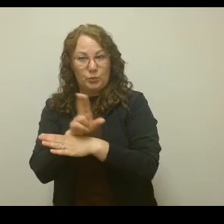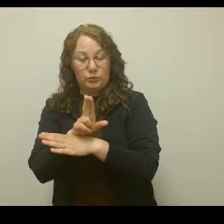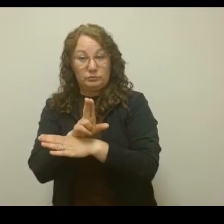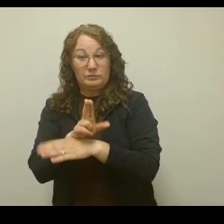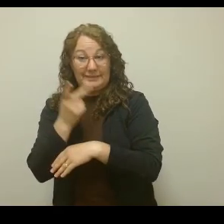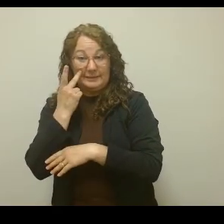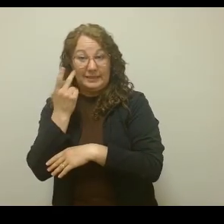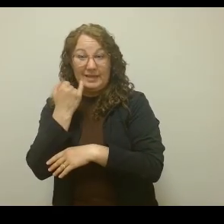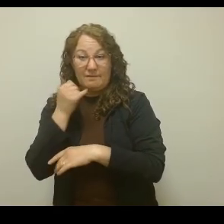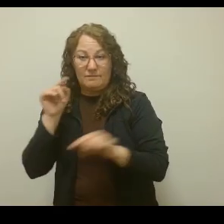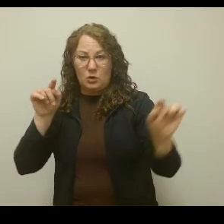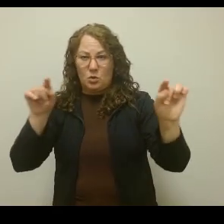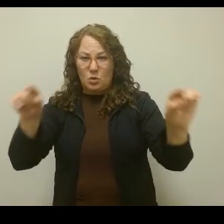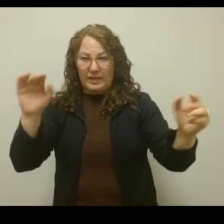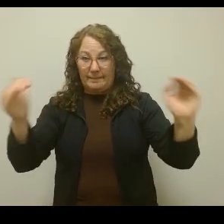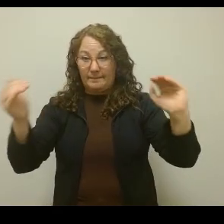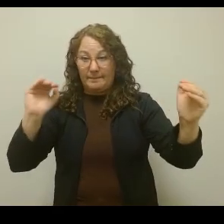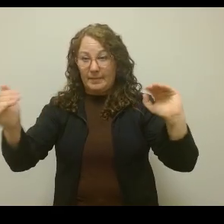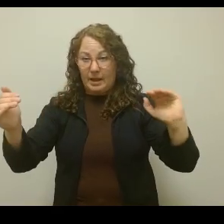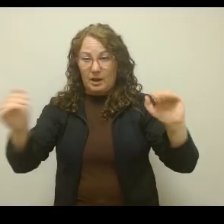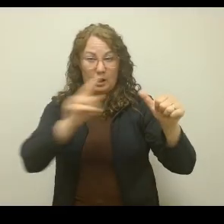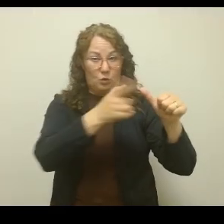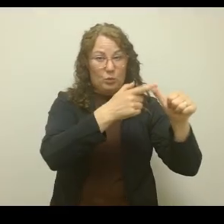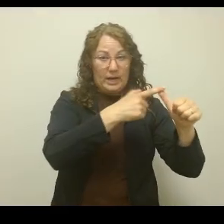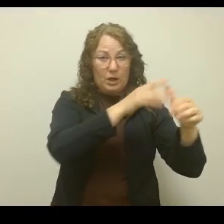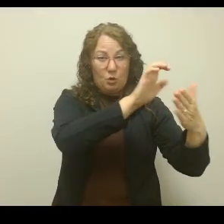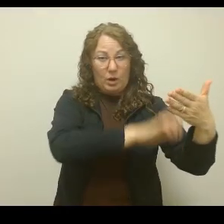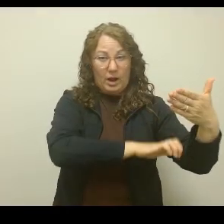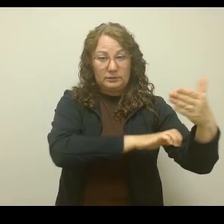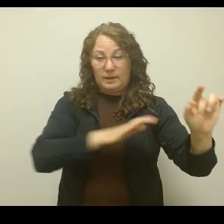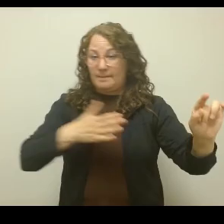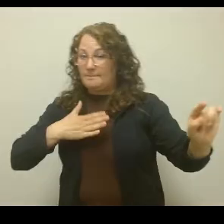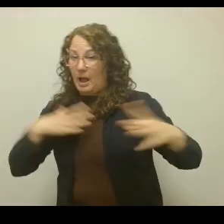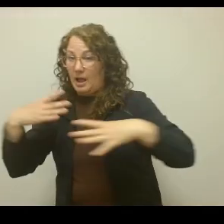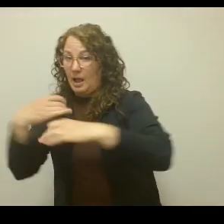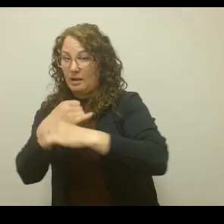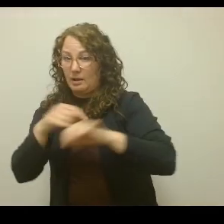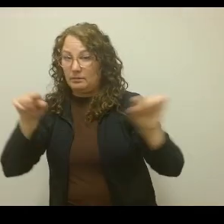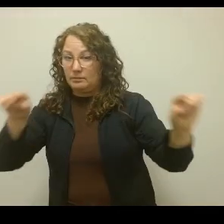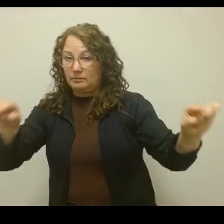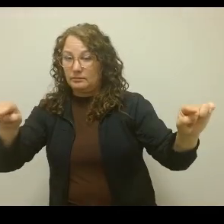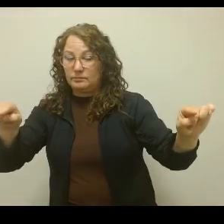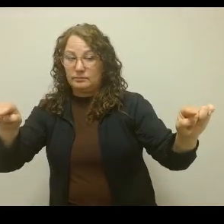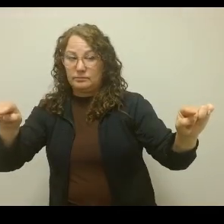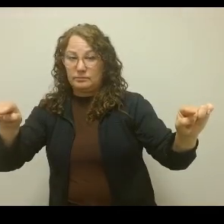if you cross-reference the original text with my summary,